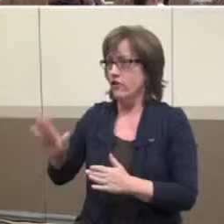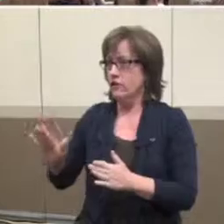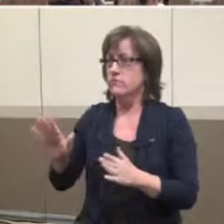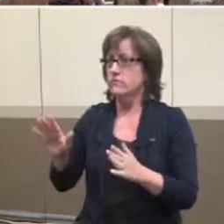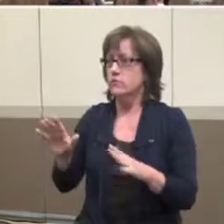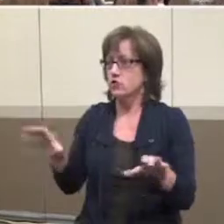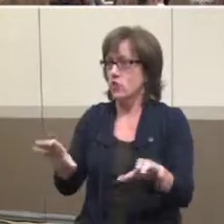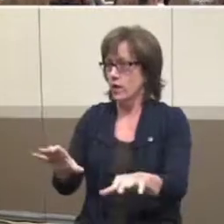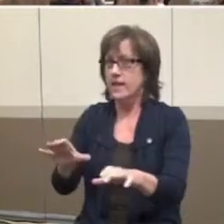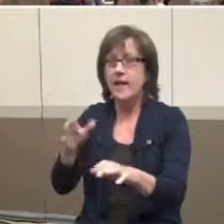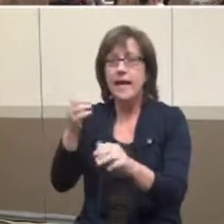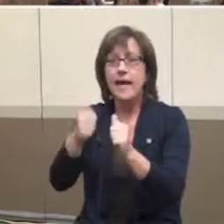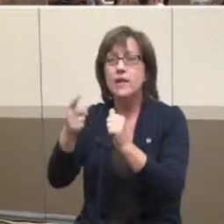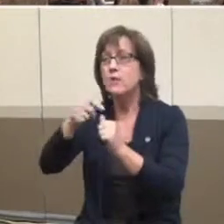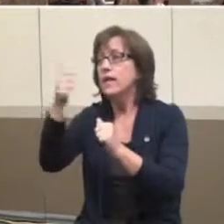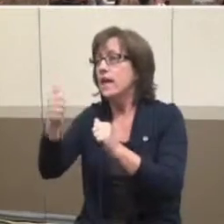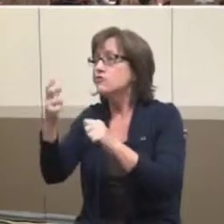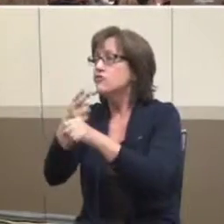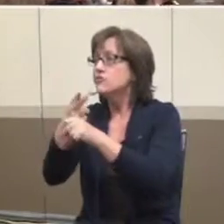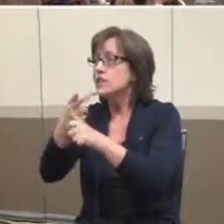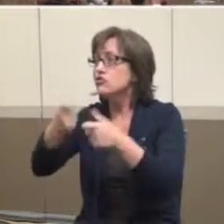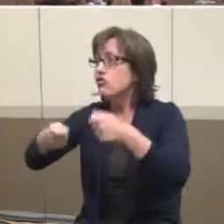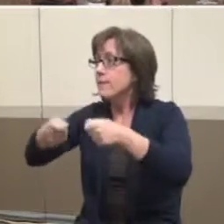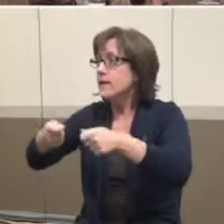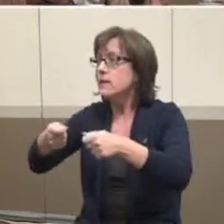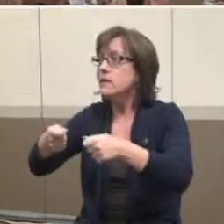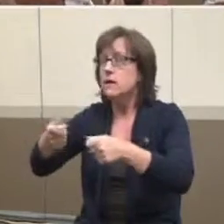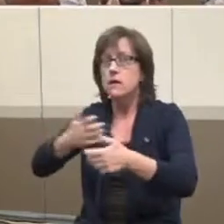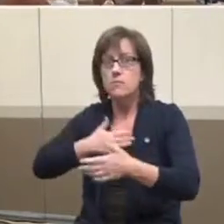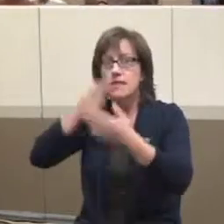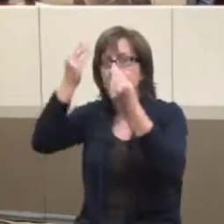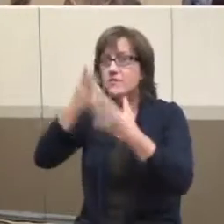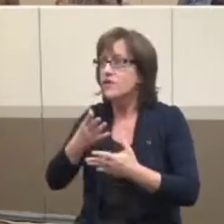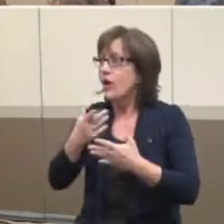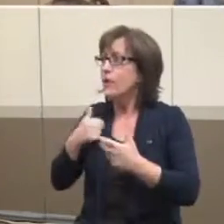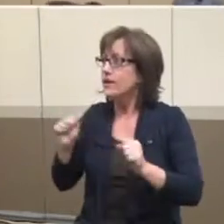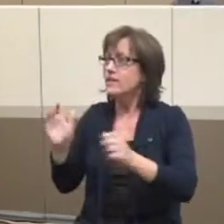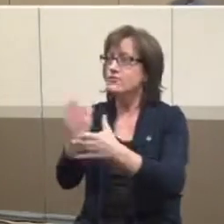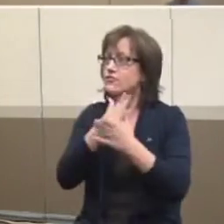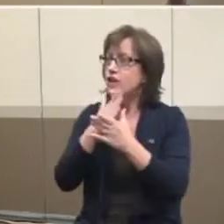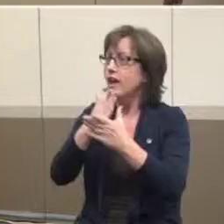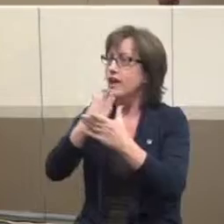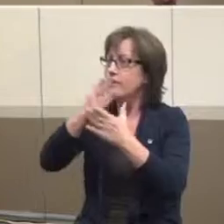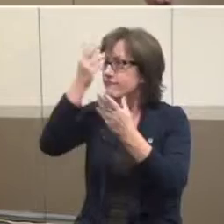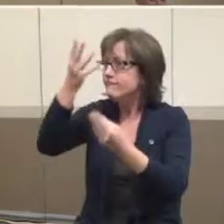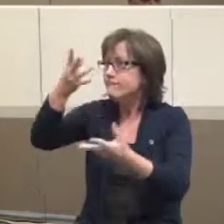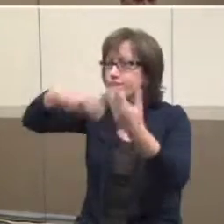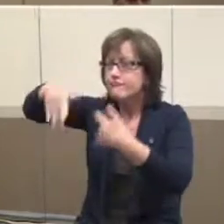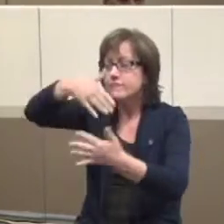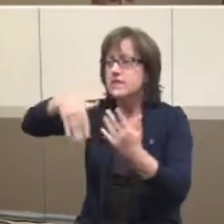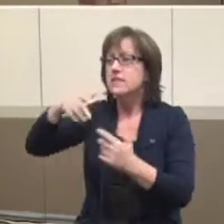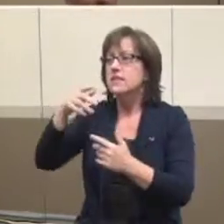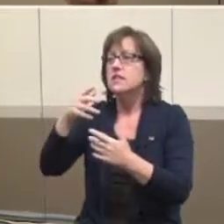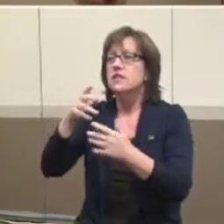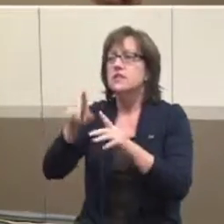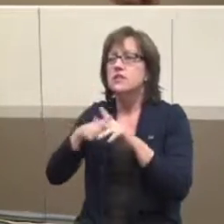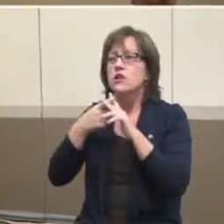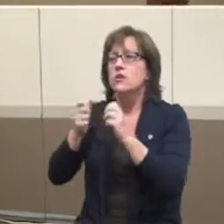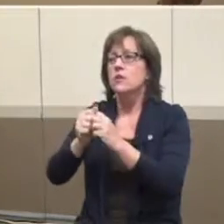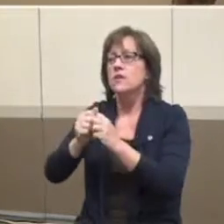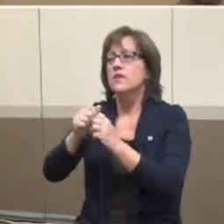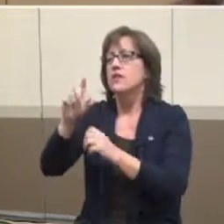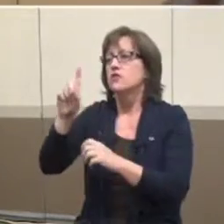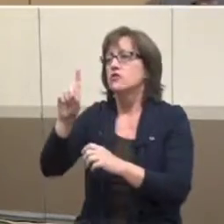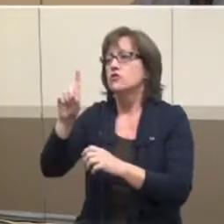is also using drumming in your programs, please let us know. We'd love to hear about it and share. So we're starting with Doran Blakeslee